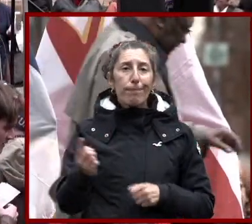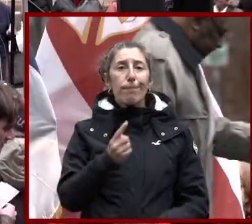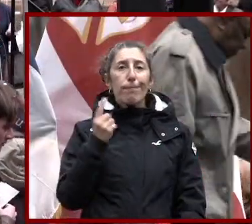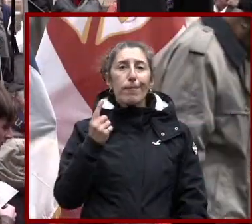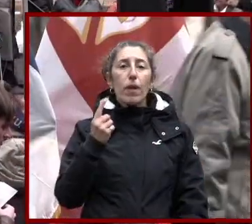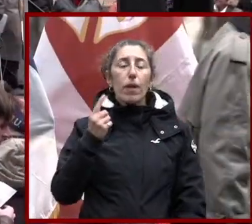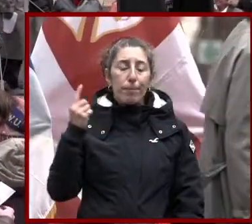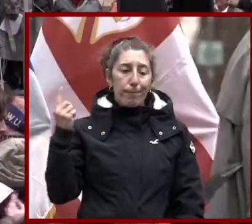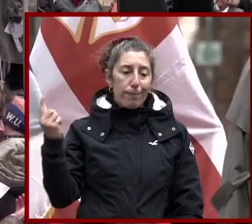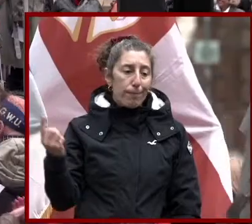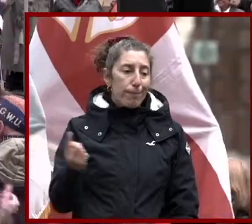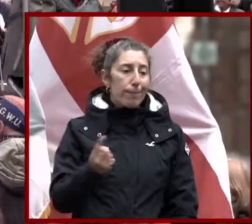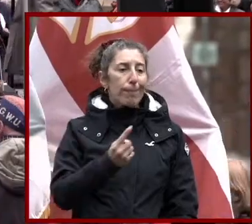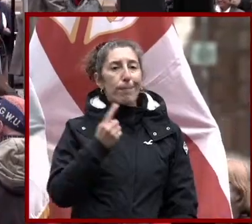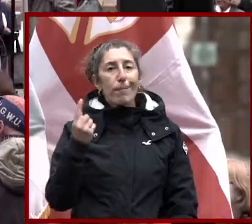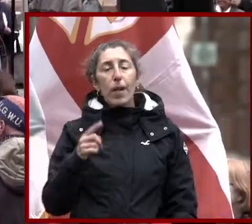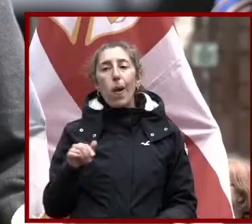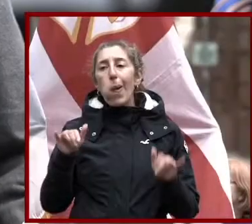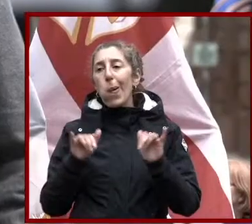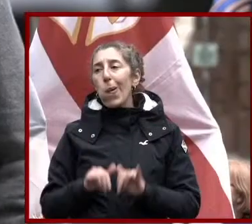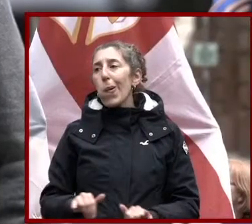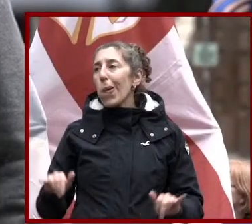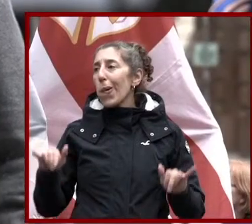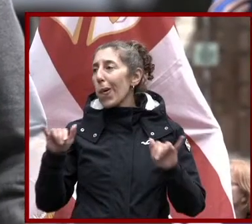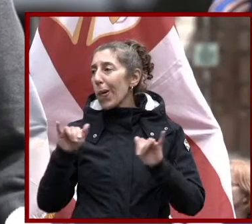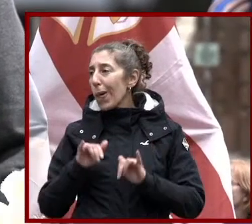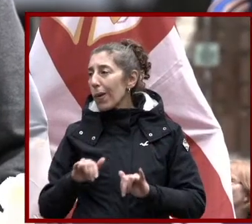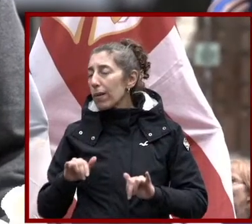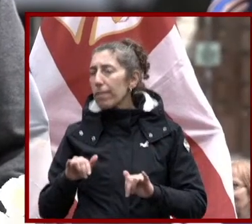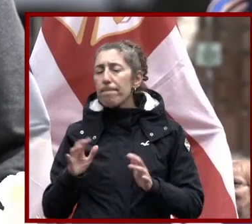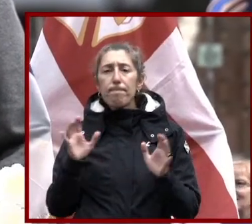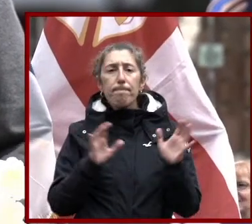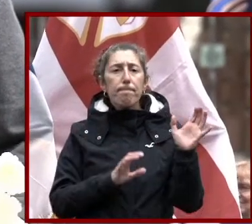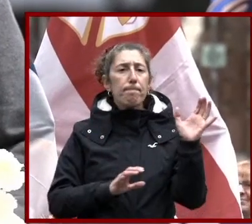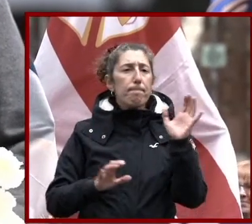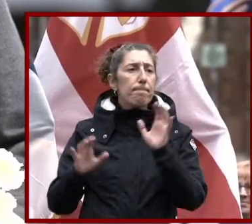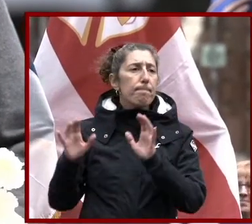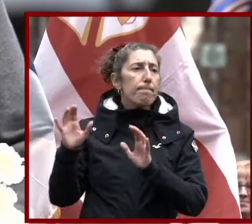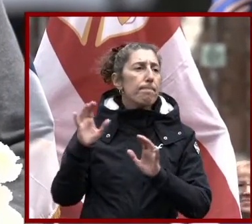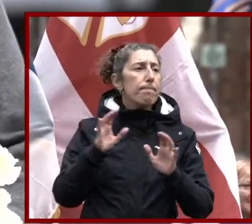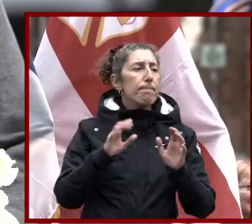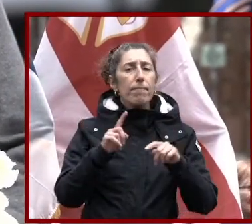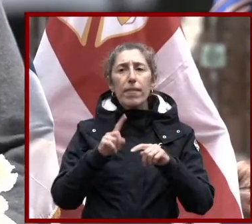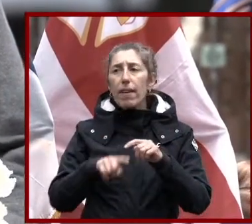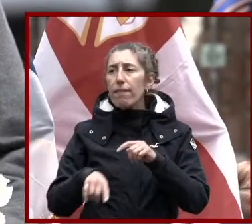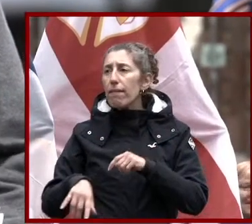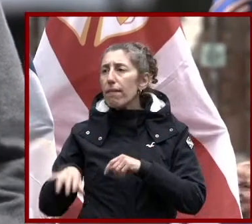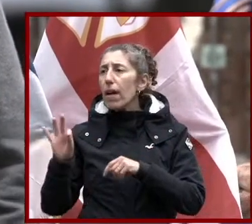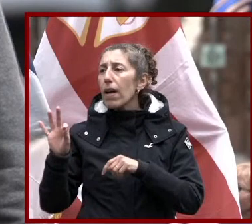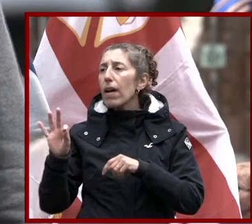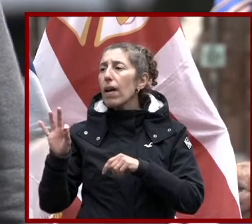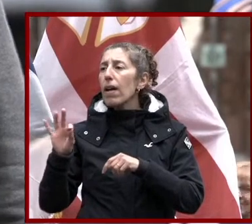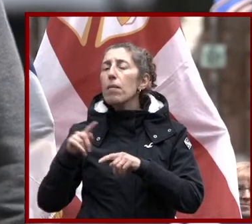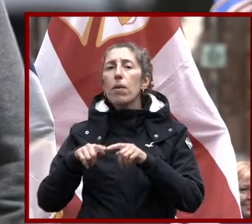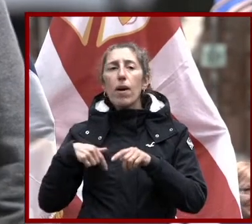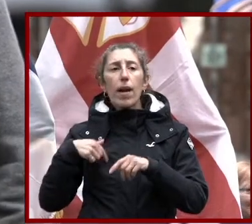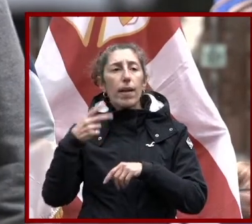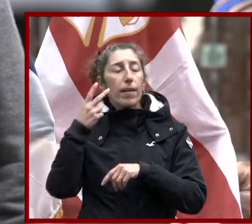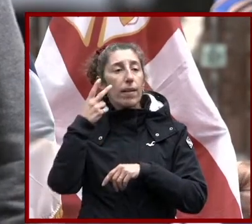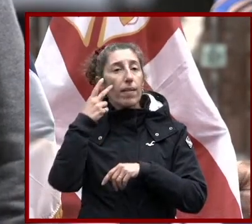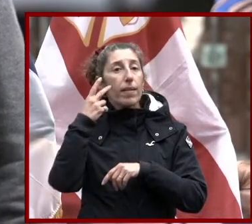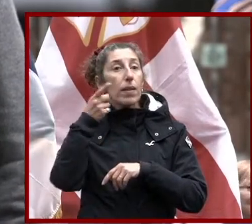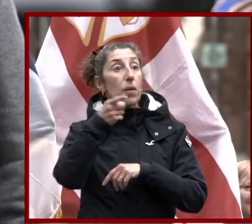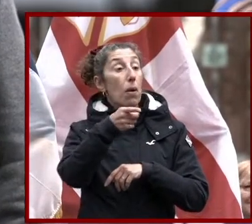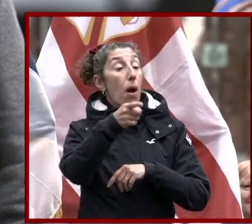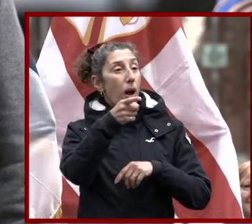you can't find the fighter, but I see it in you, so we gonna walk it out and